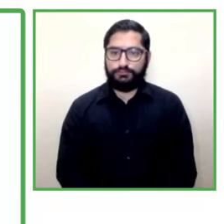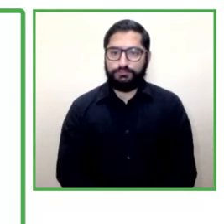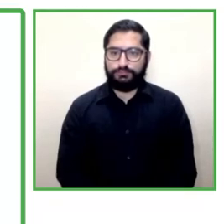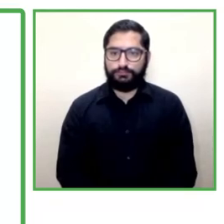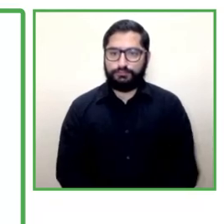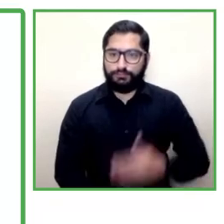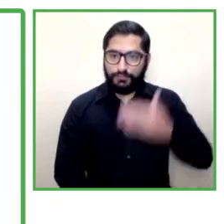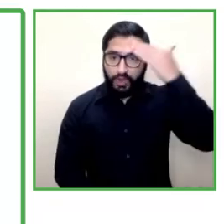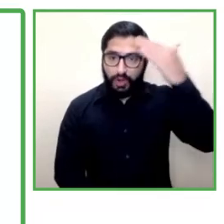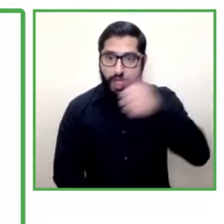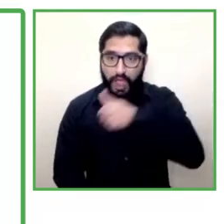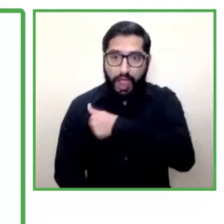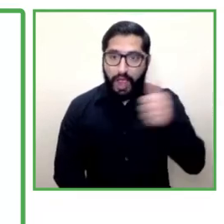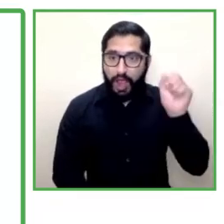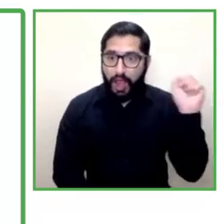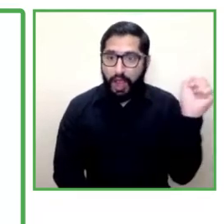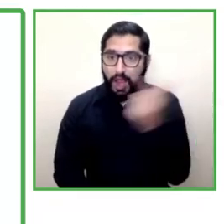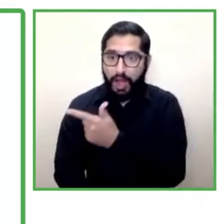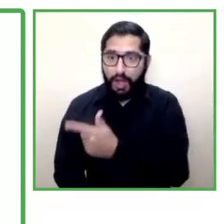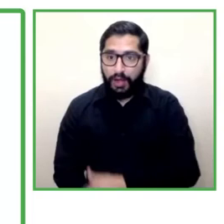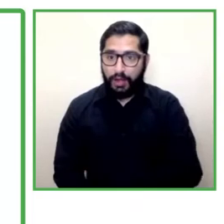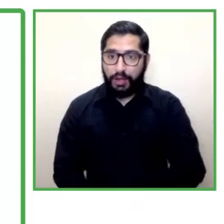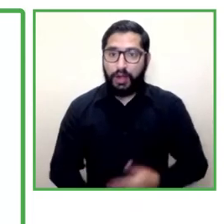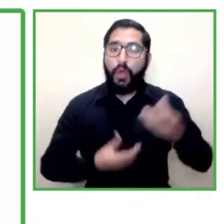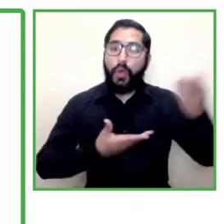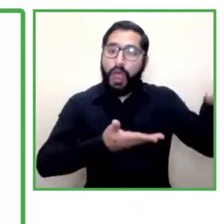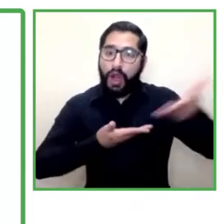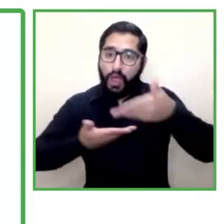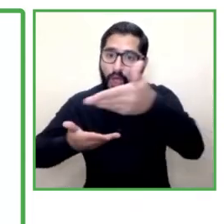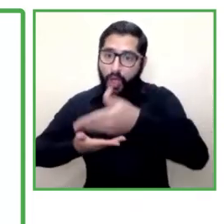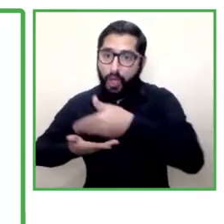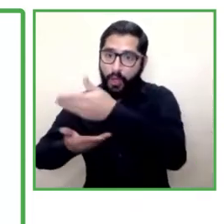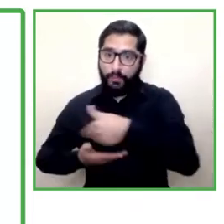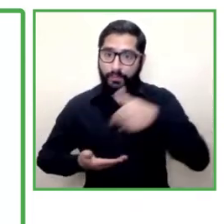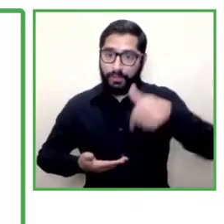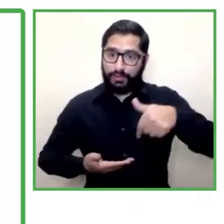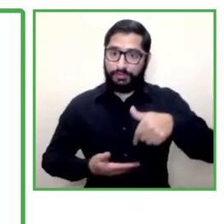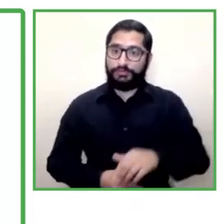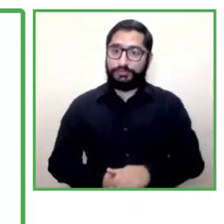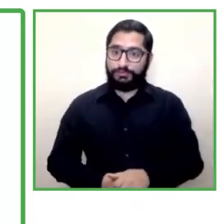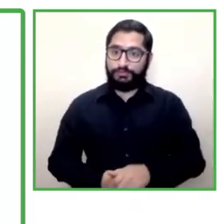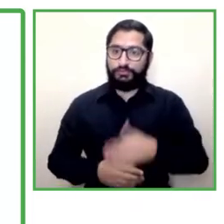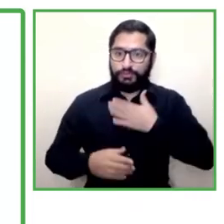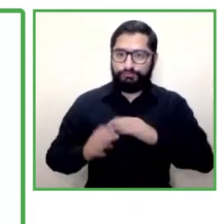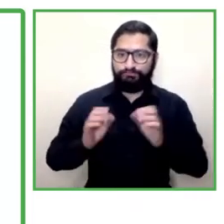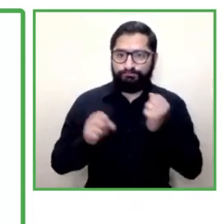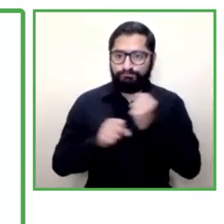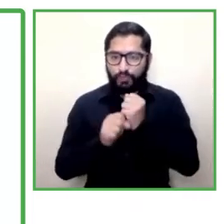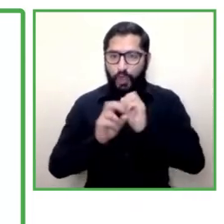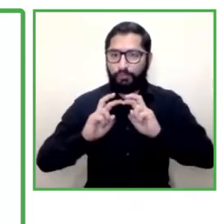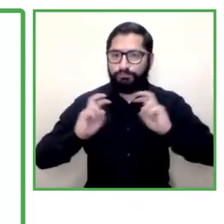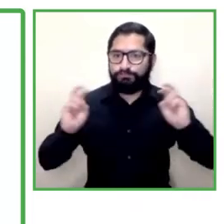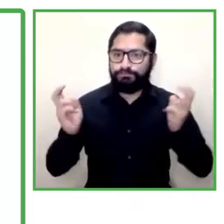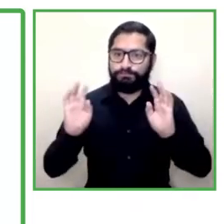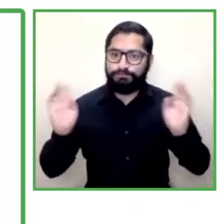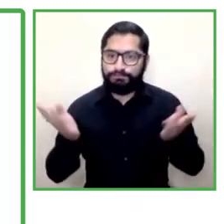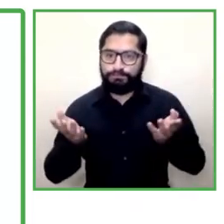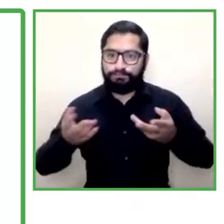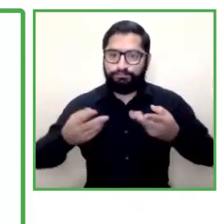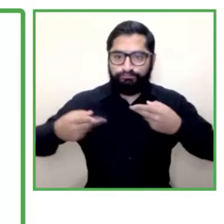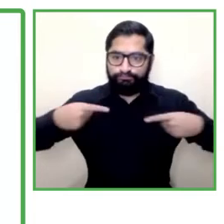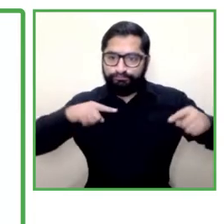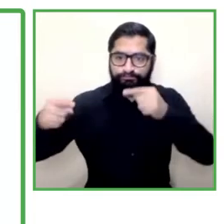Hello, everyone. Let me welcome you to the next section, Avant-Garde Technologies for Inclusion, where